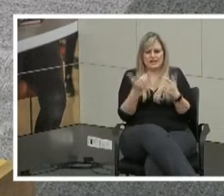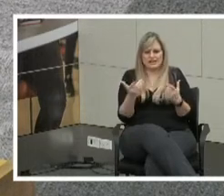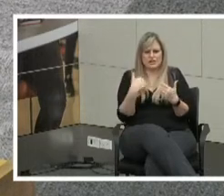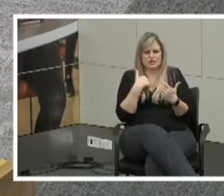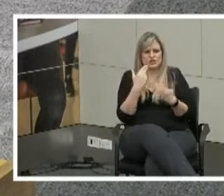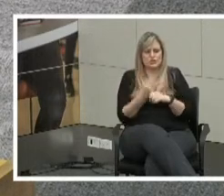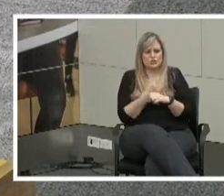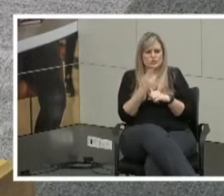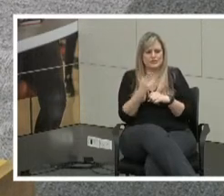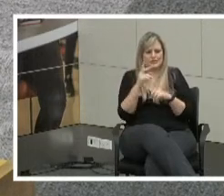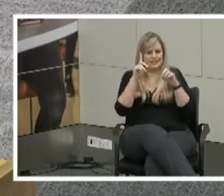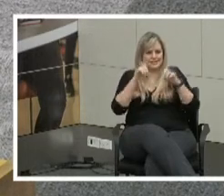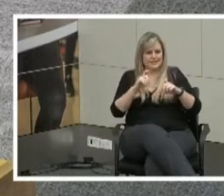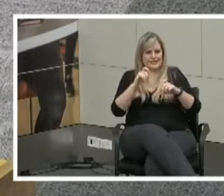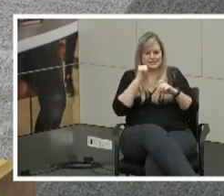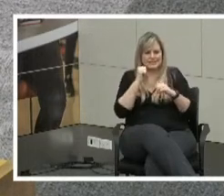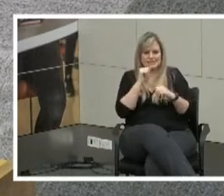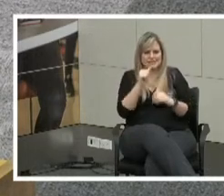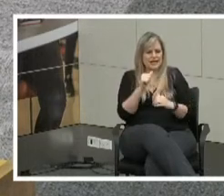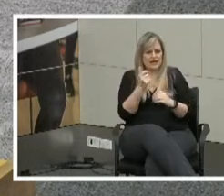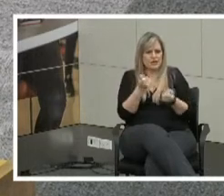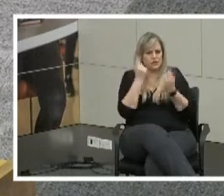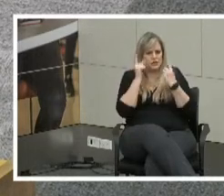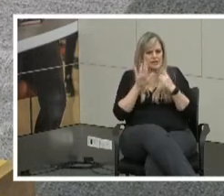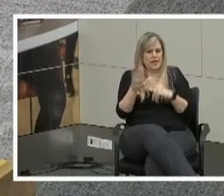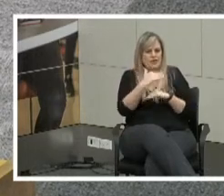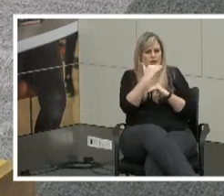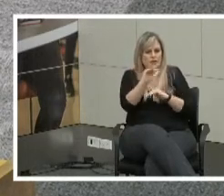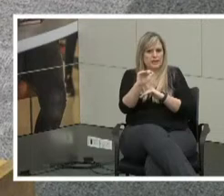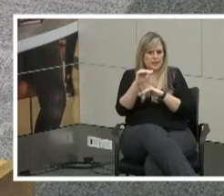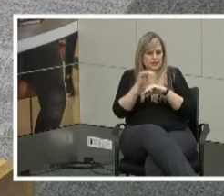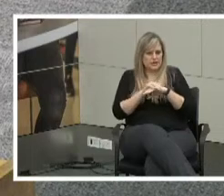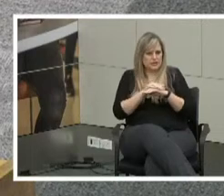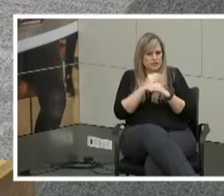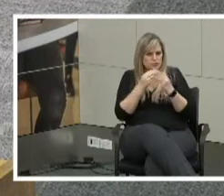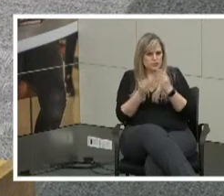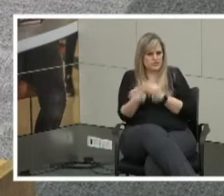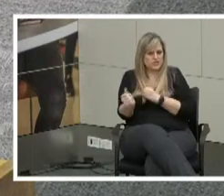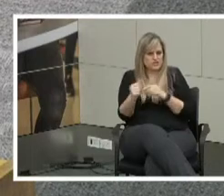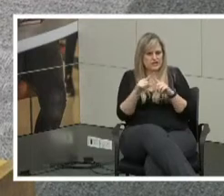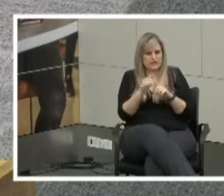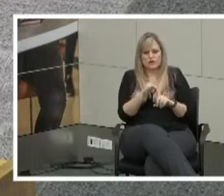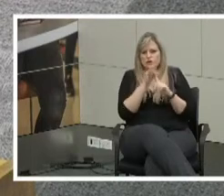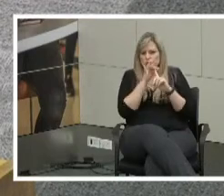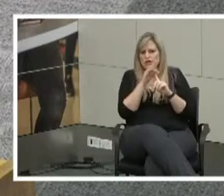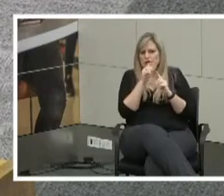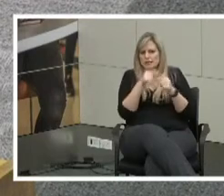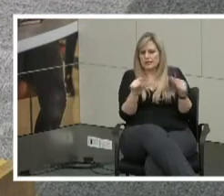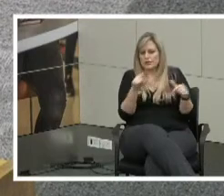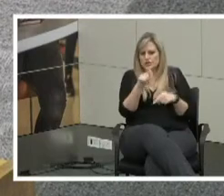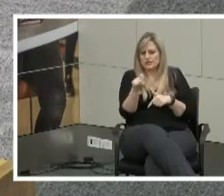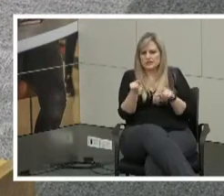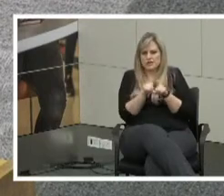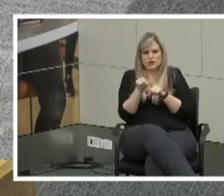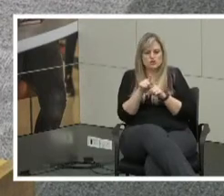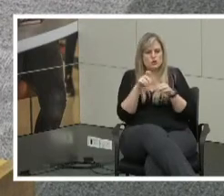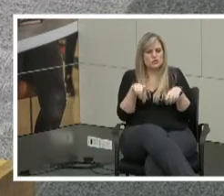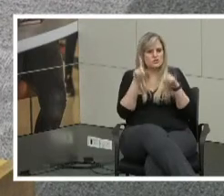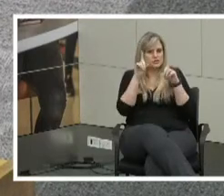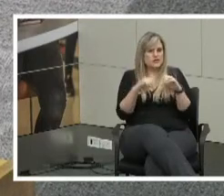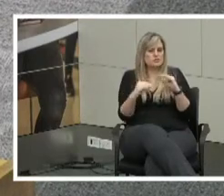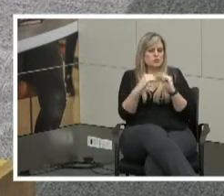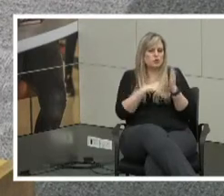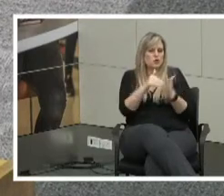to account for their limited English proficiency unique linguistic needs and adds additional burden on bilingual students who must test more frequently than their